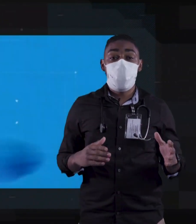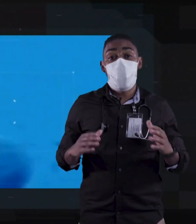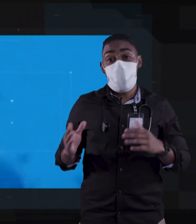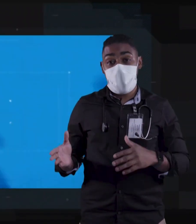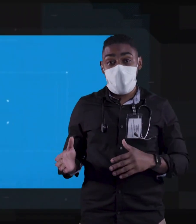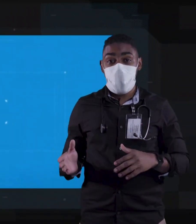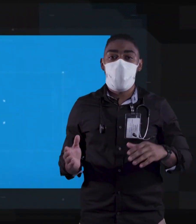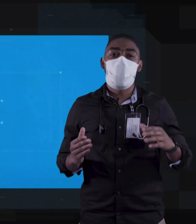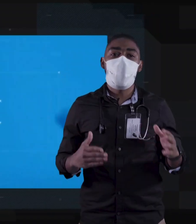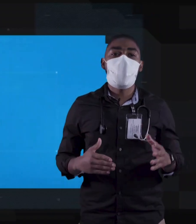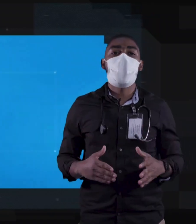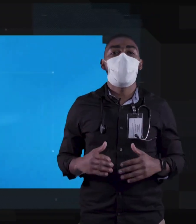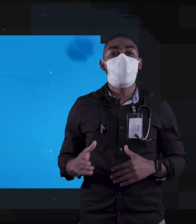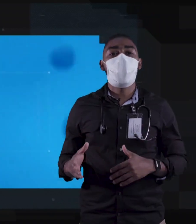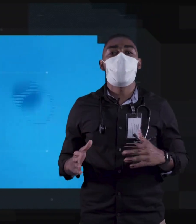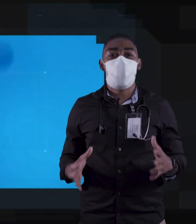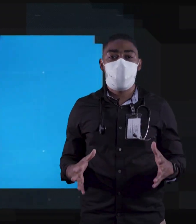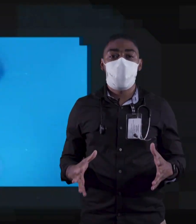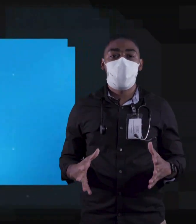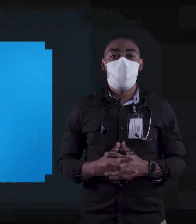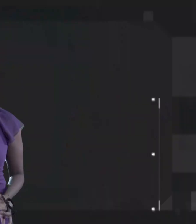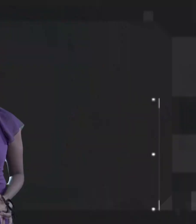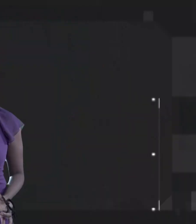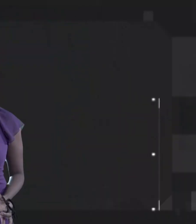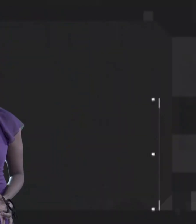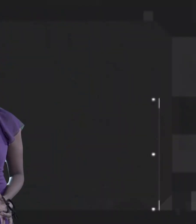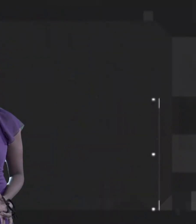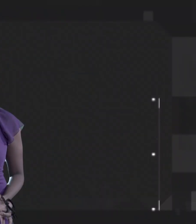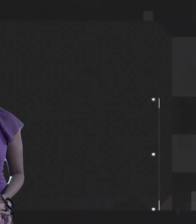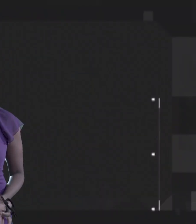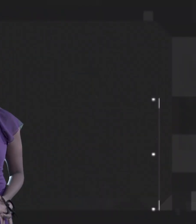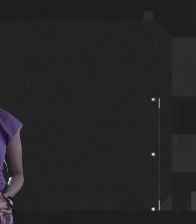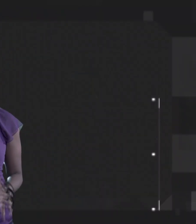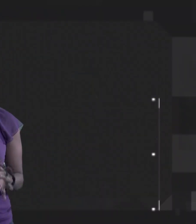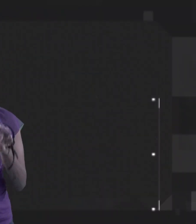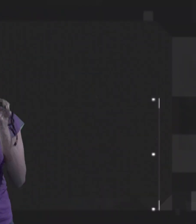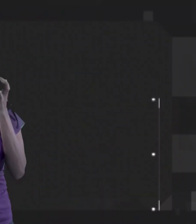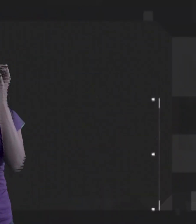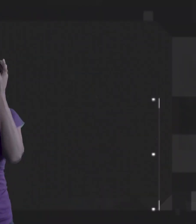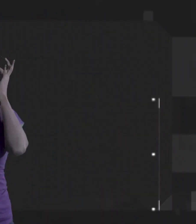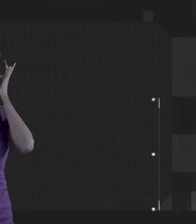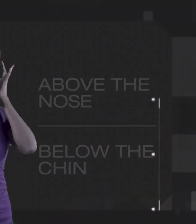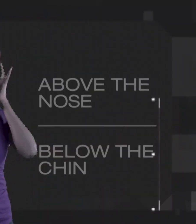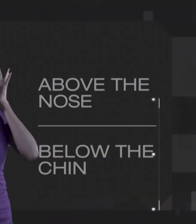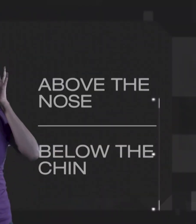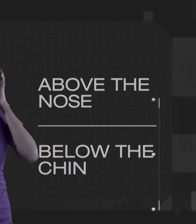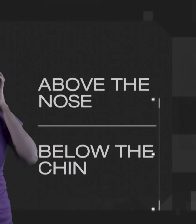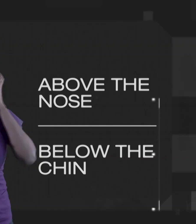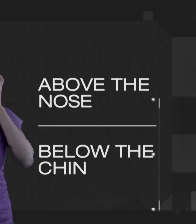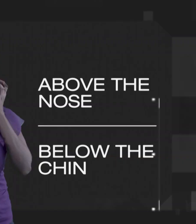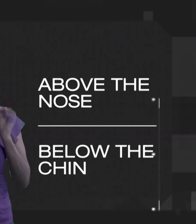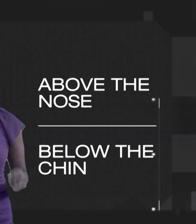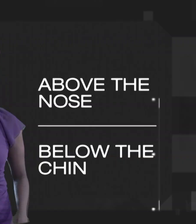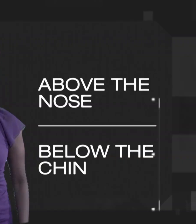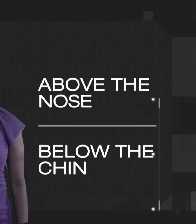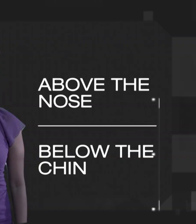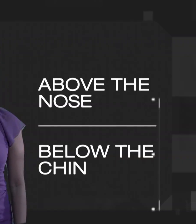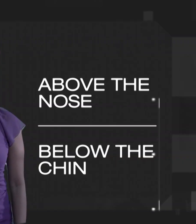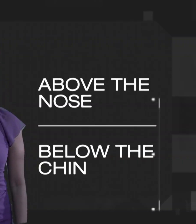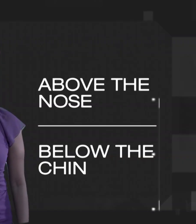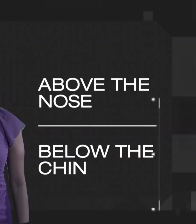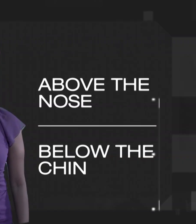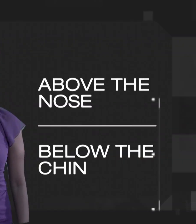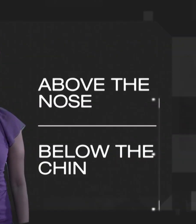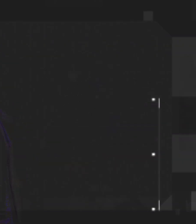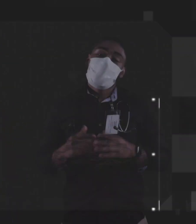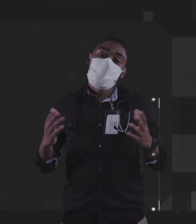who may or may not be infected. When wearing a mask, please ensure that the mask goes above the nose and below the